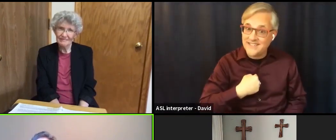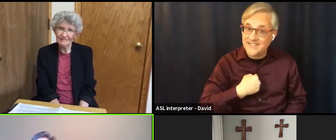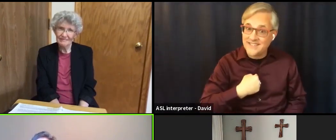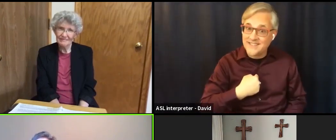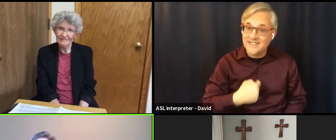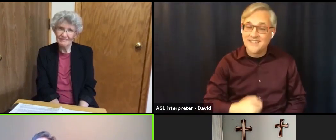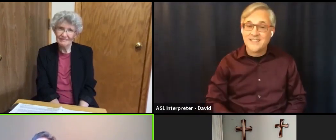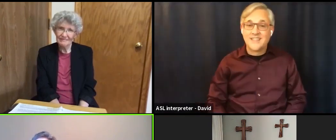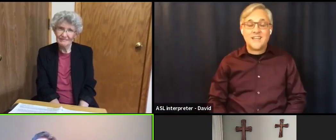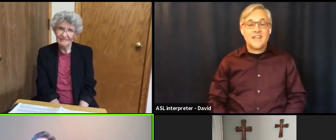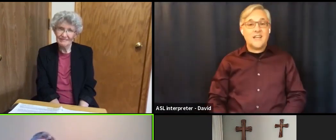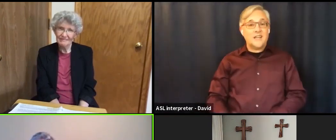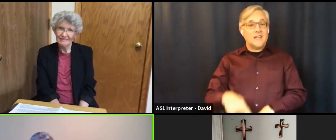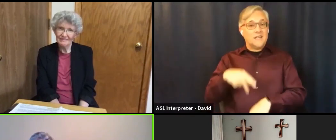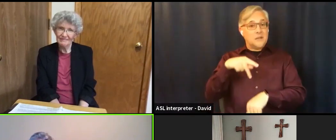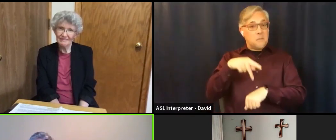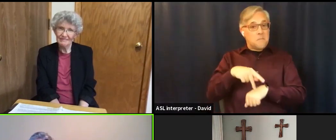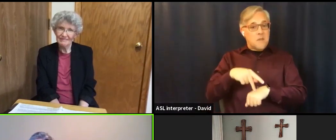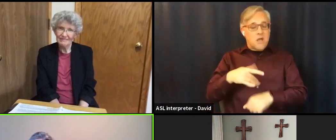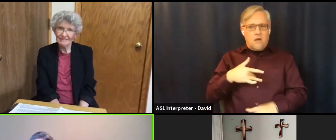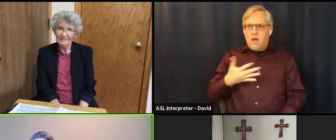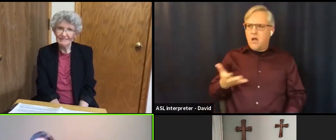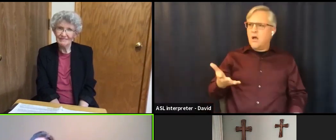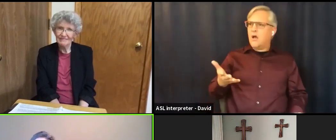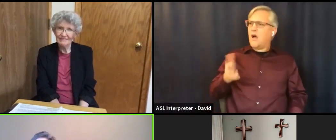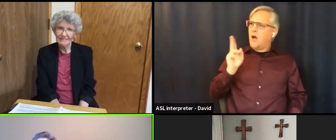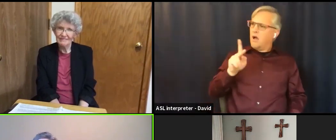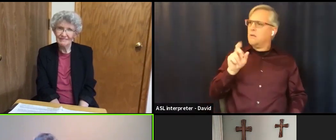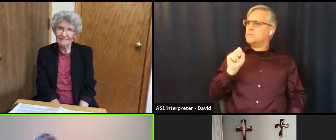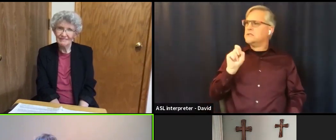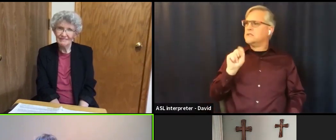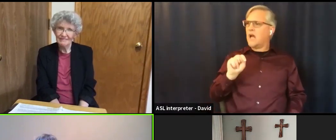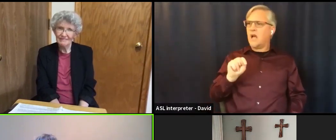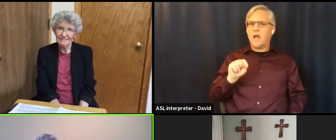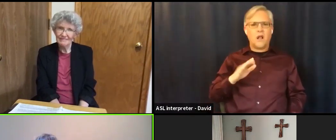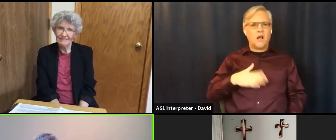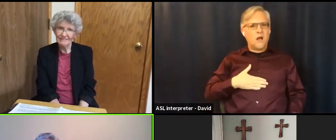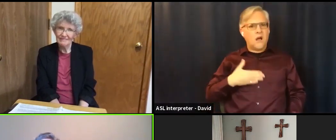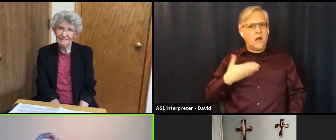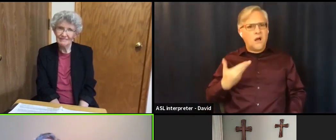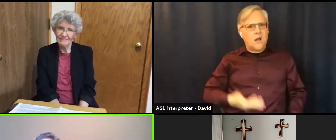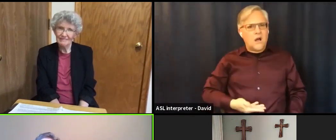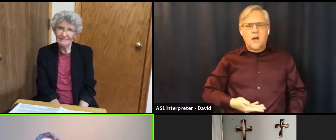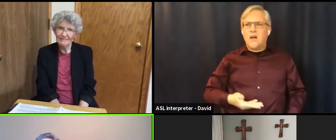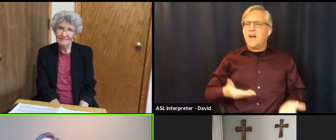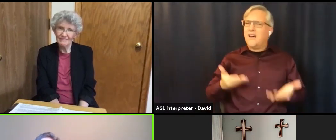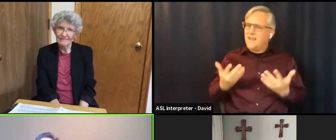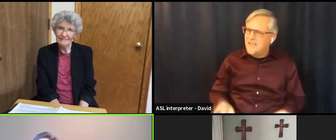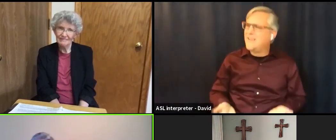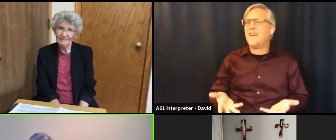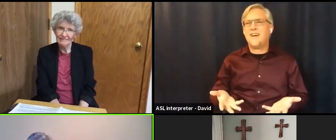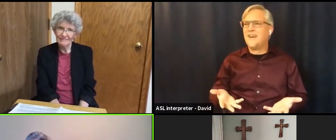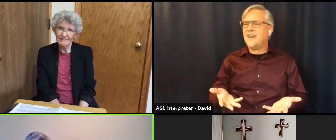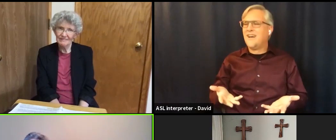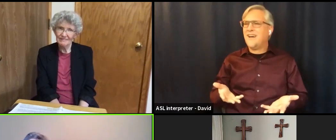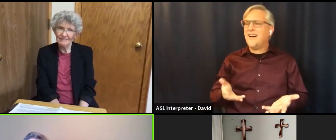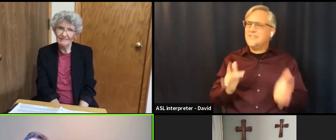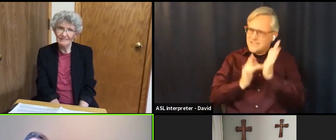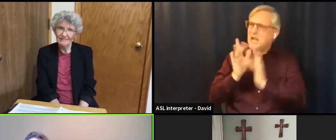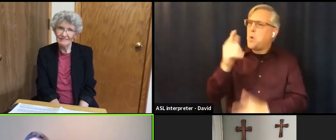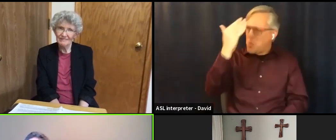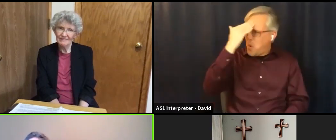And Peter feels upset. He says, oh, Jesus, you know